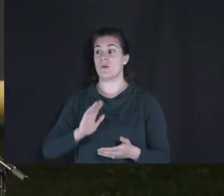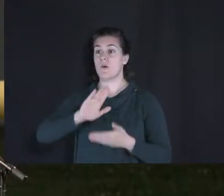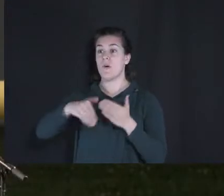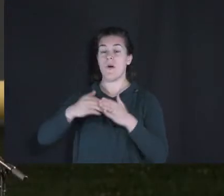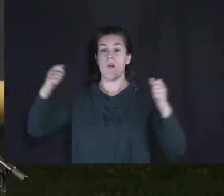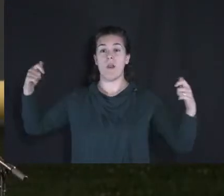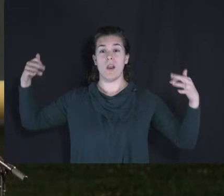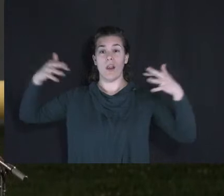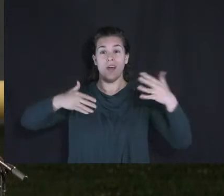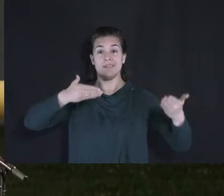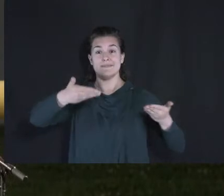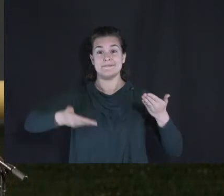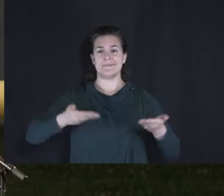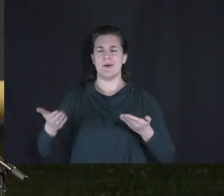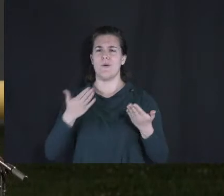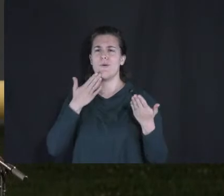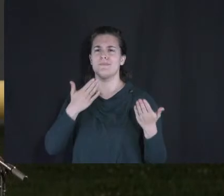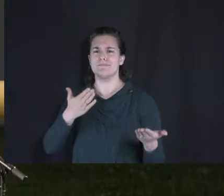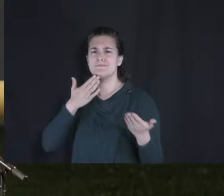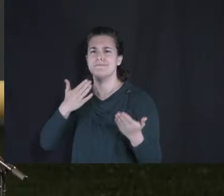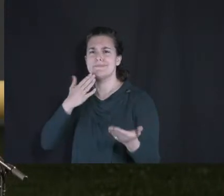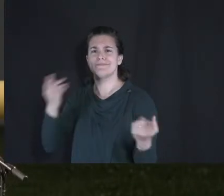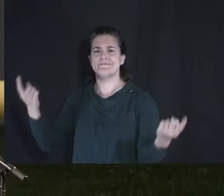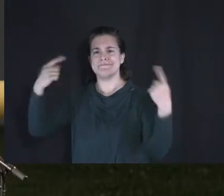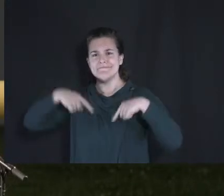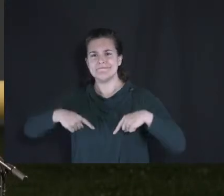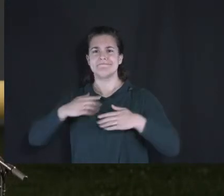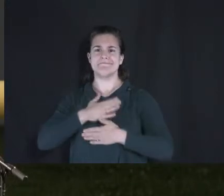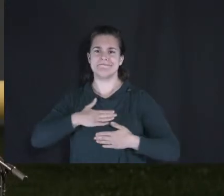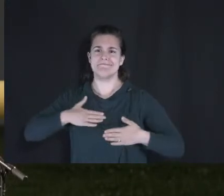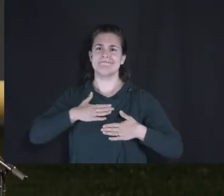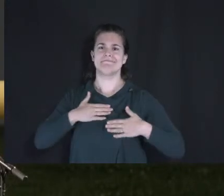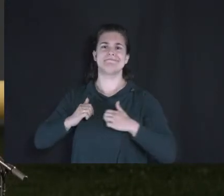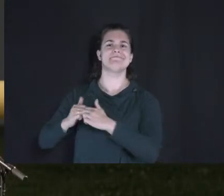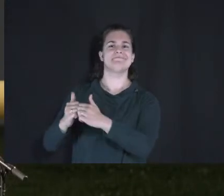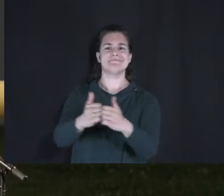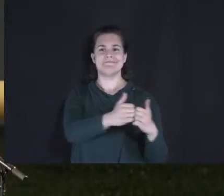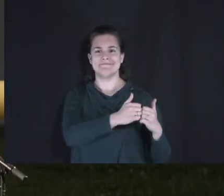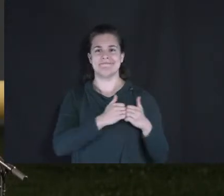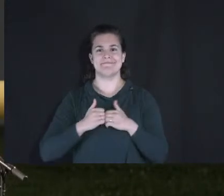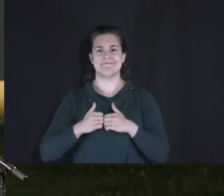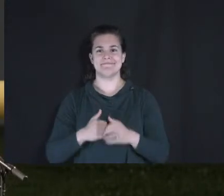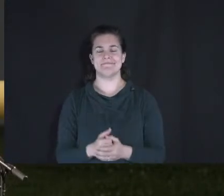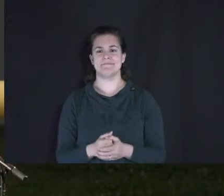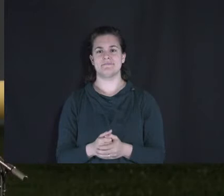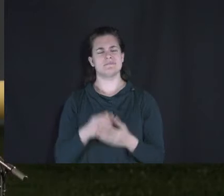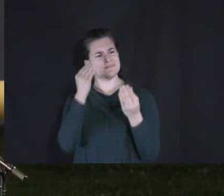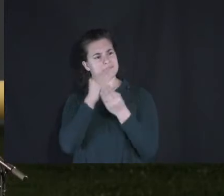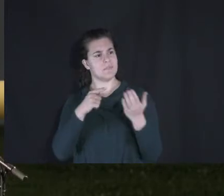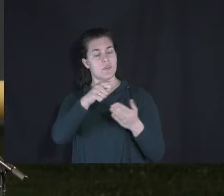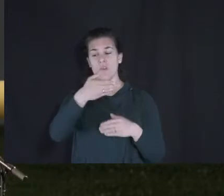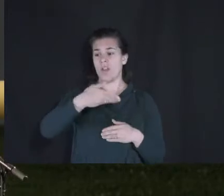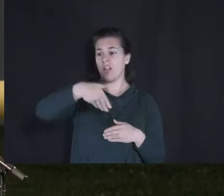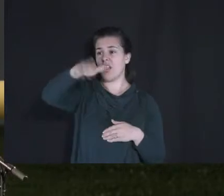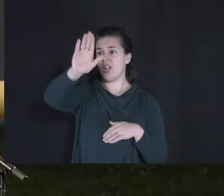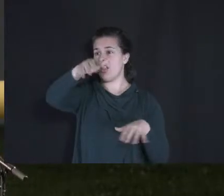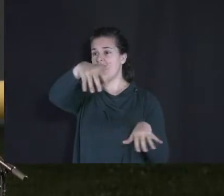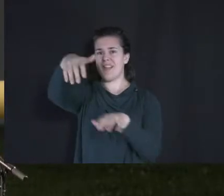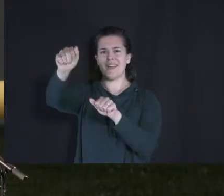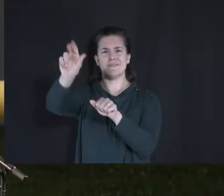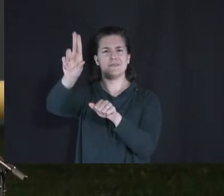for sharing commencement with us. We want you to know that you're not leaving us, but